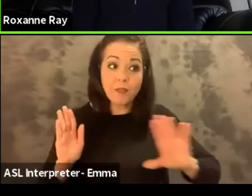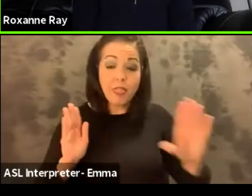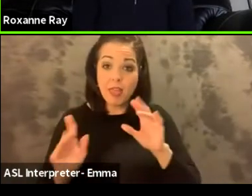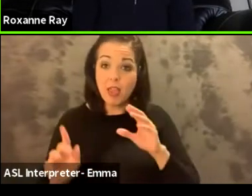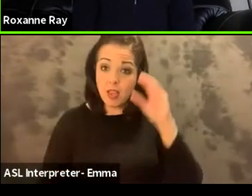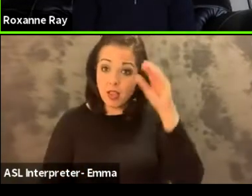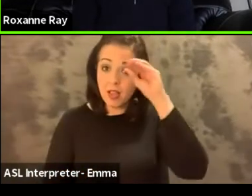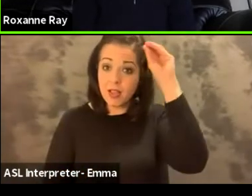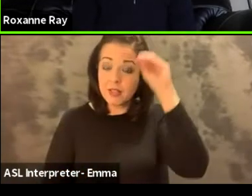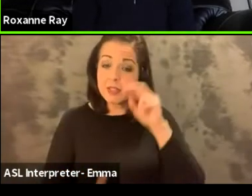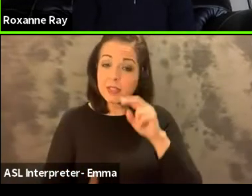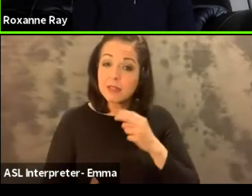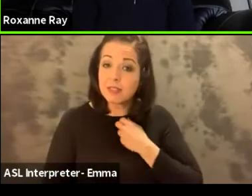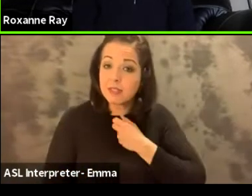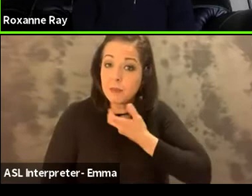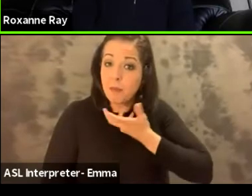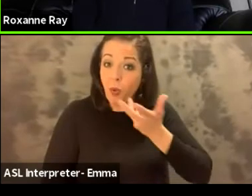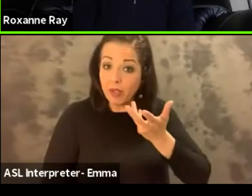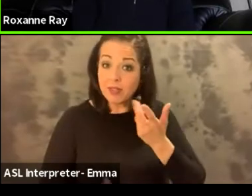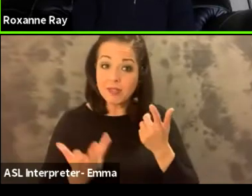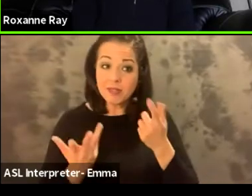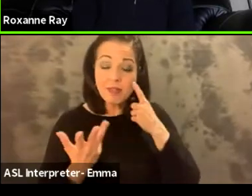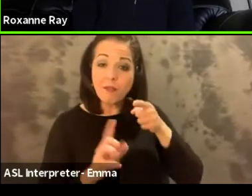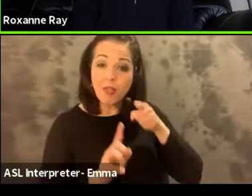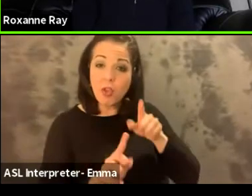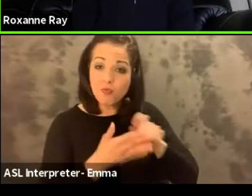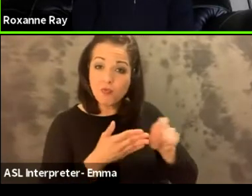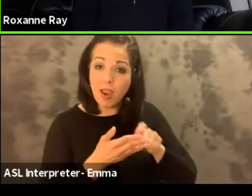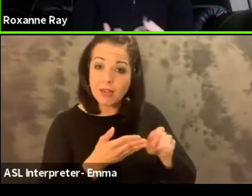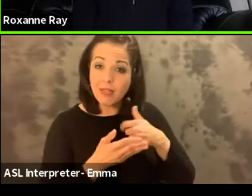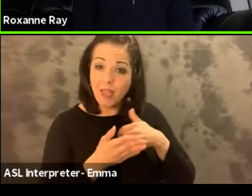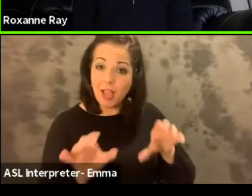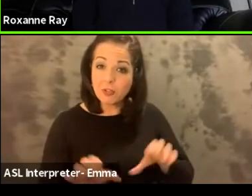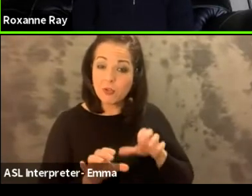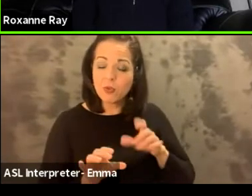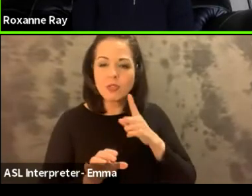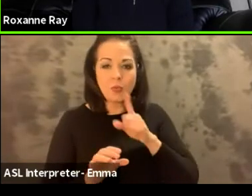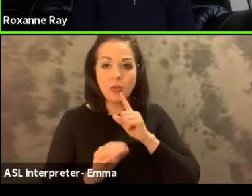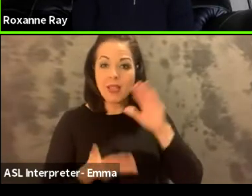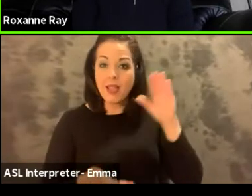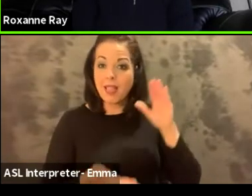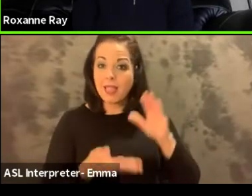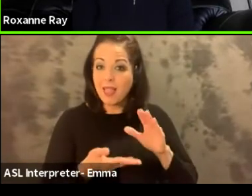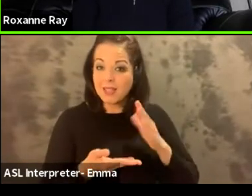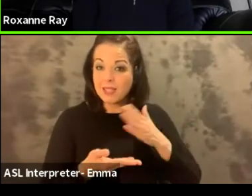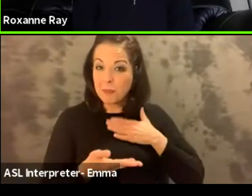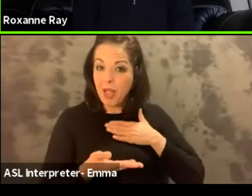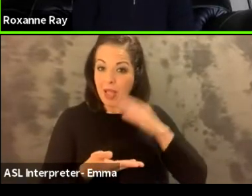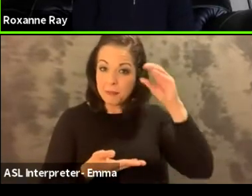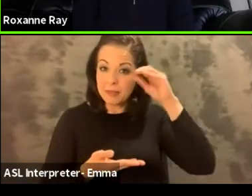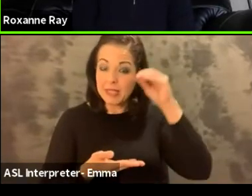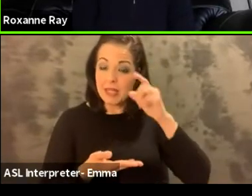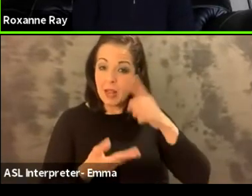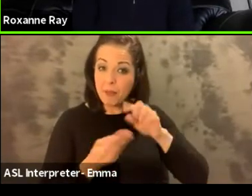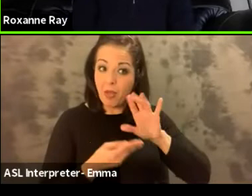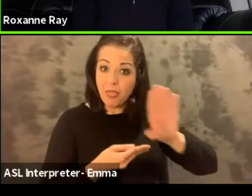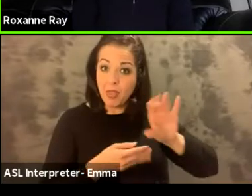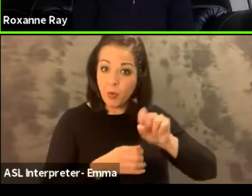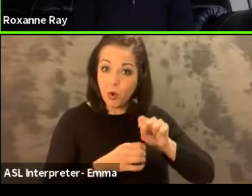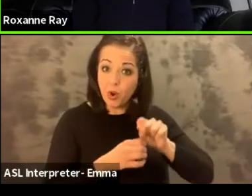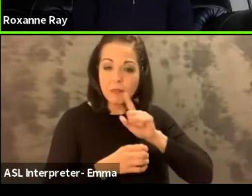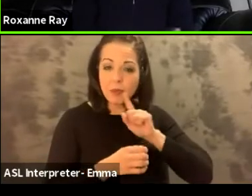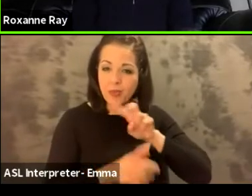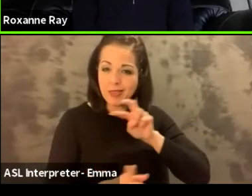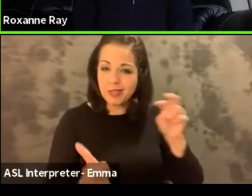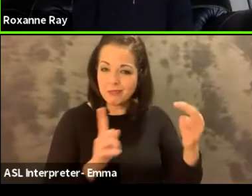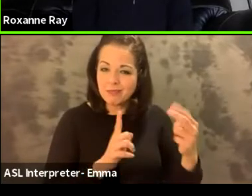that I do. So it's much less about my opinion about their work, but really just trying